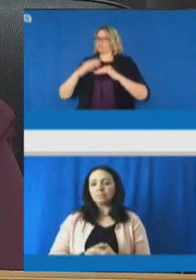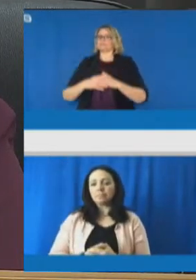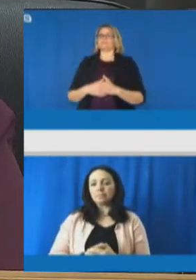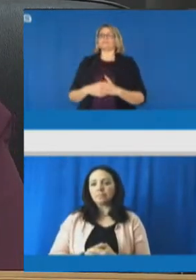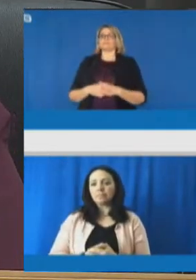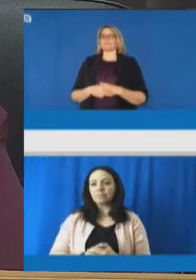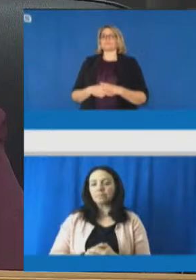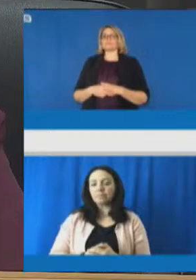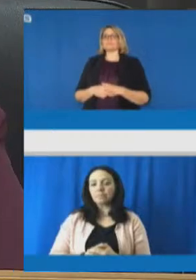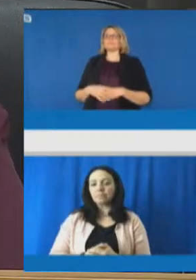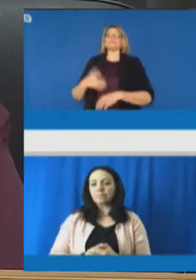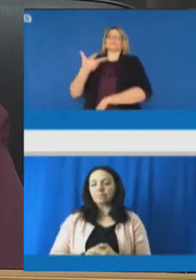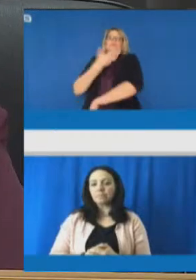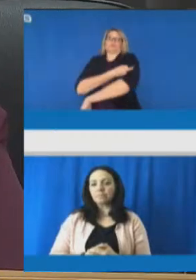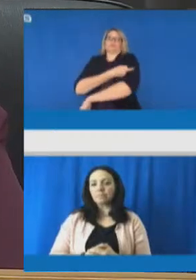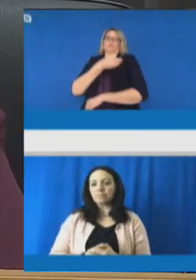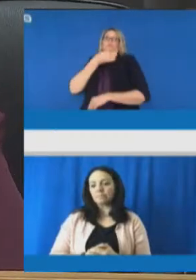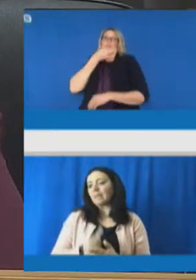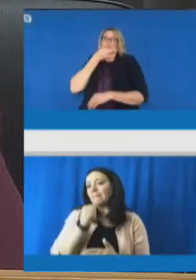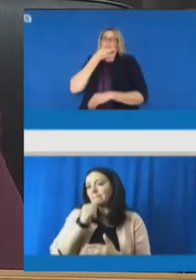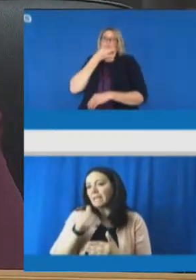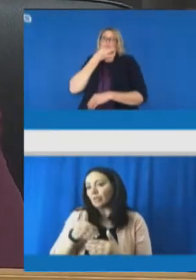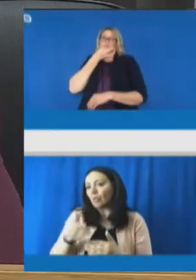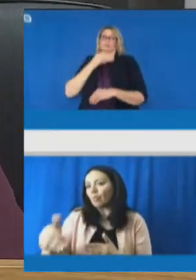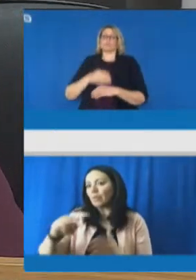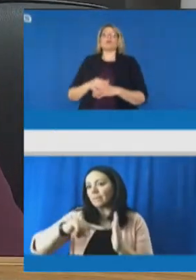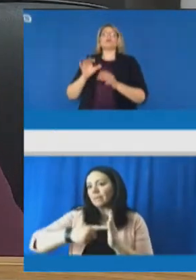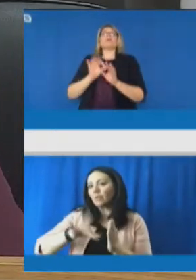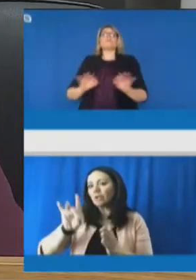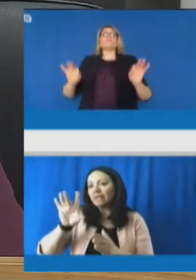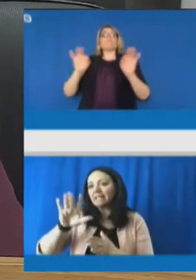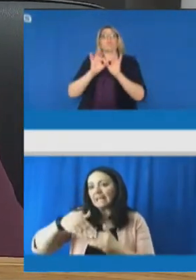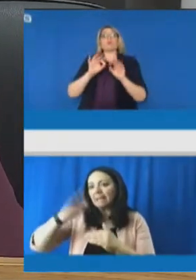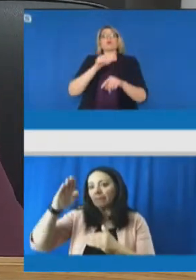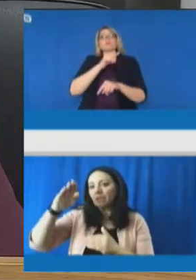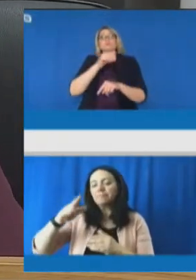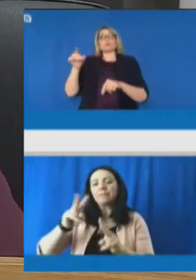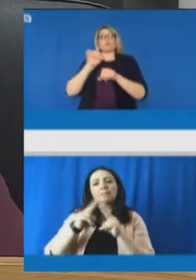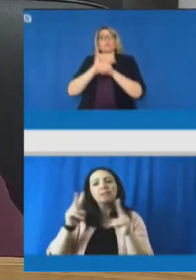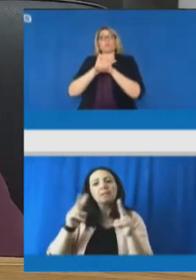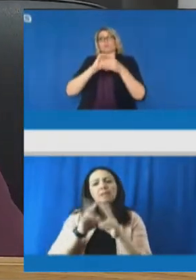information behind why that decision was made. What's your question for Mr. Harris?